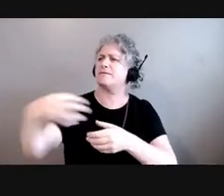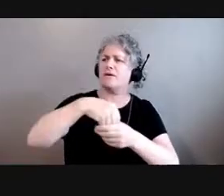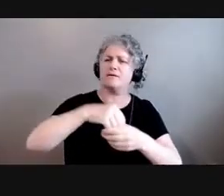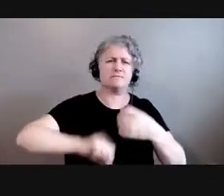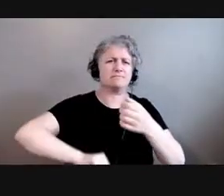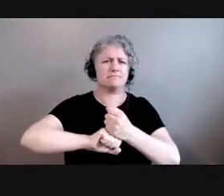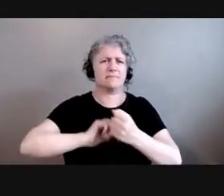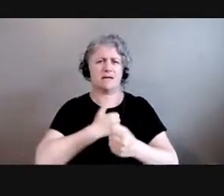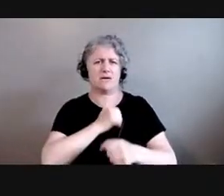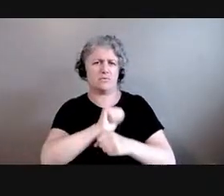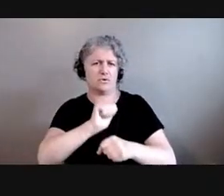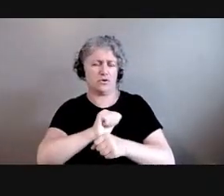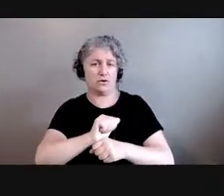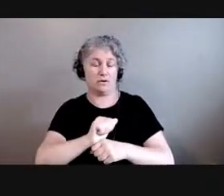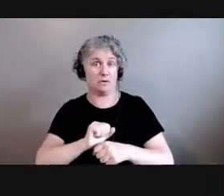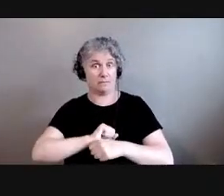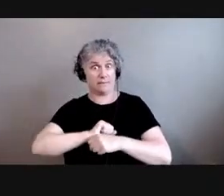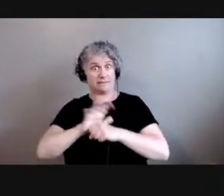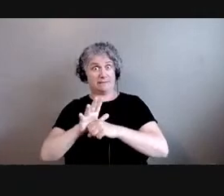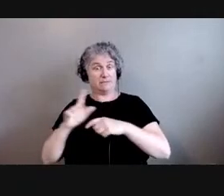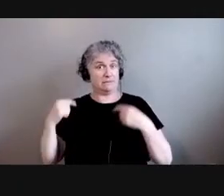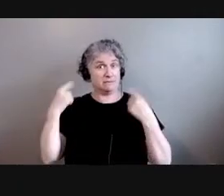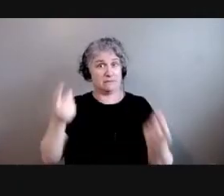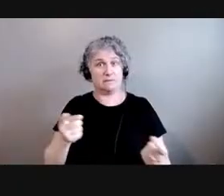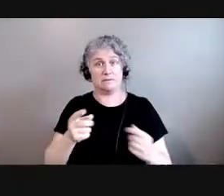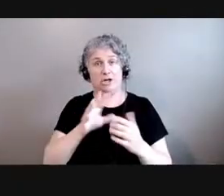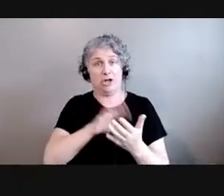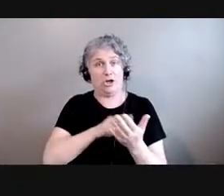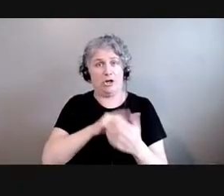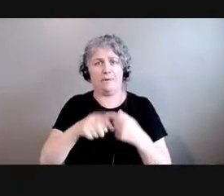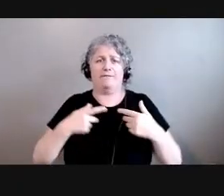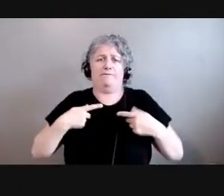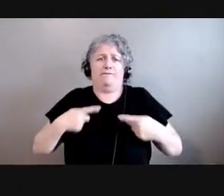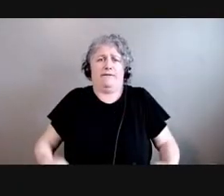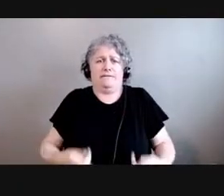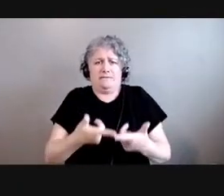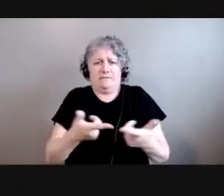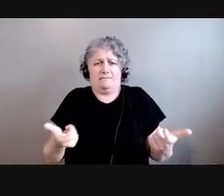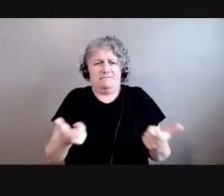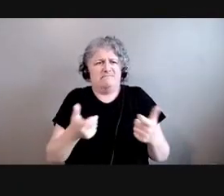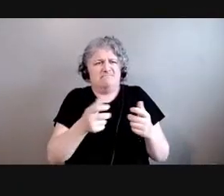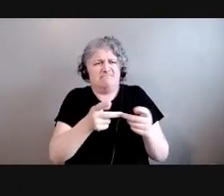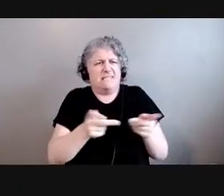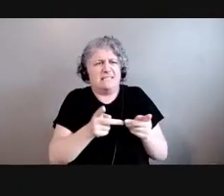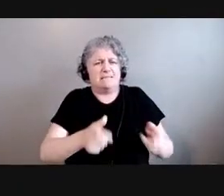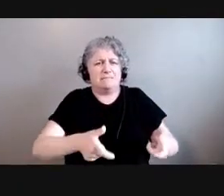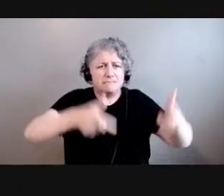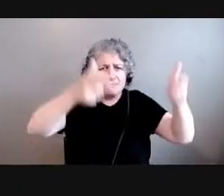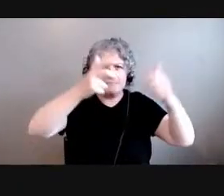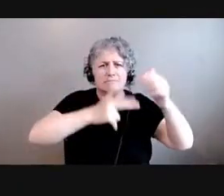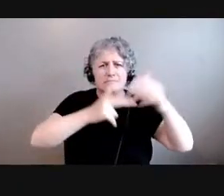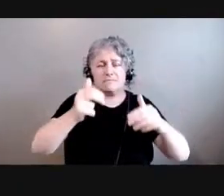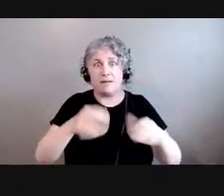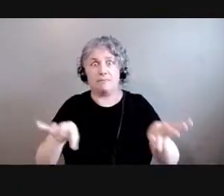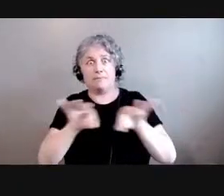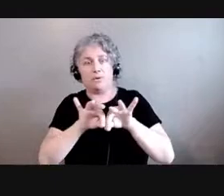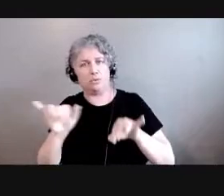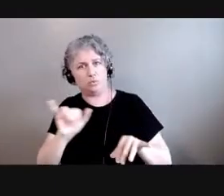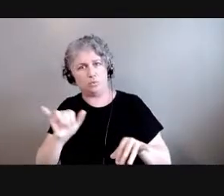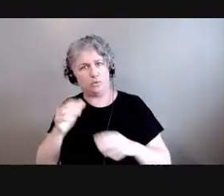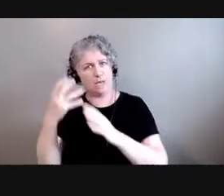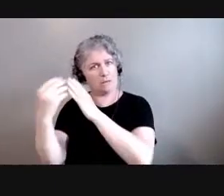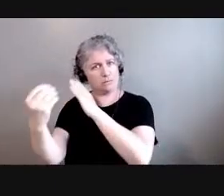not just physical spaces, bricks and mortar, but also the importance of the outdoors. So it's fantastic to be